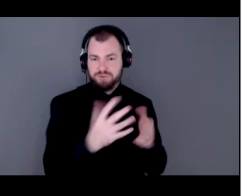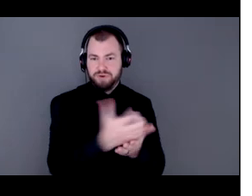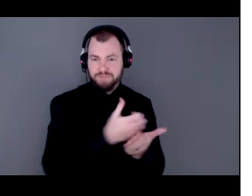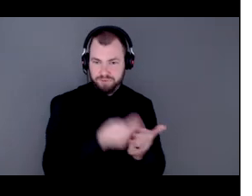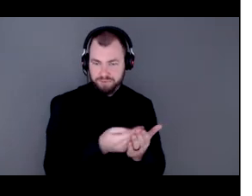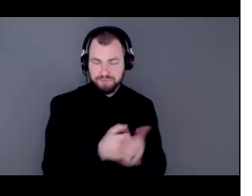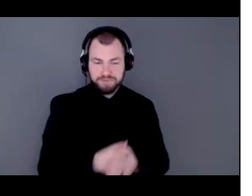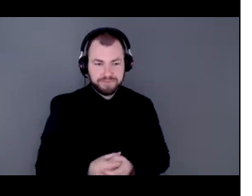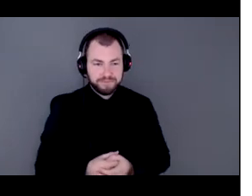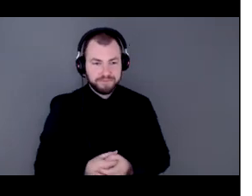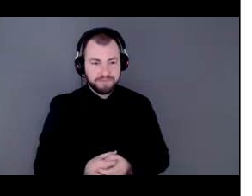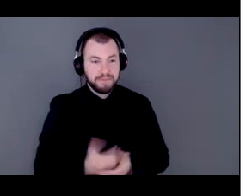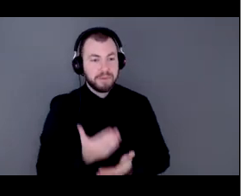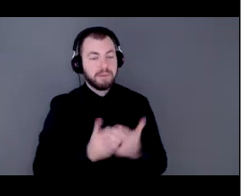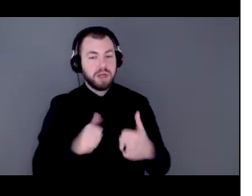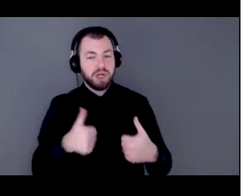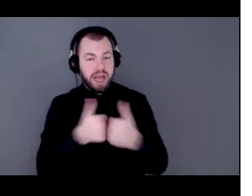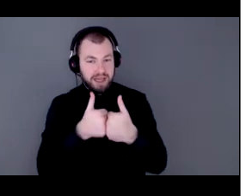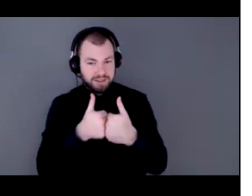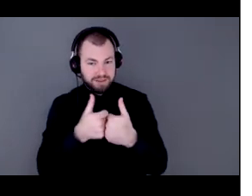of the challenges you'll see with grizzly wood,